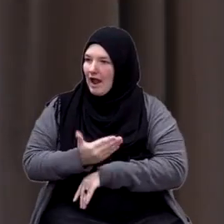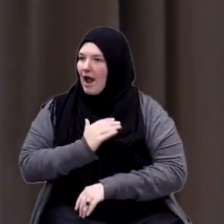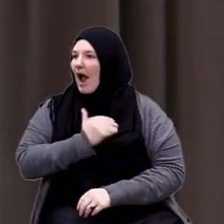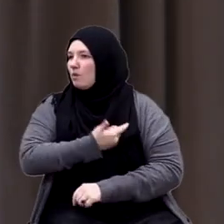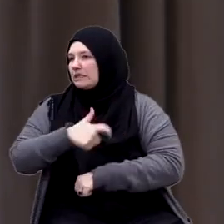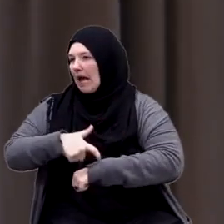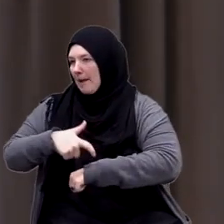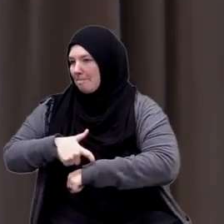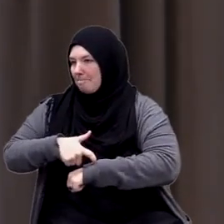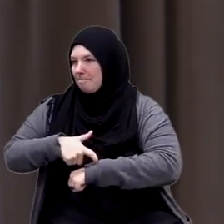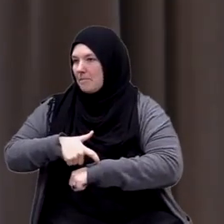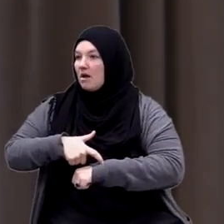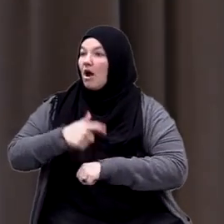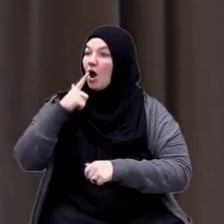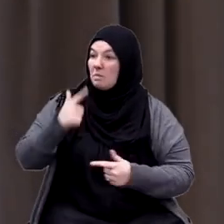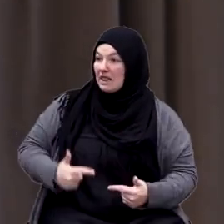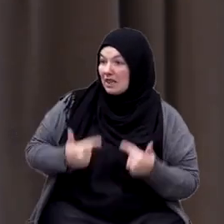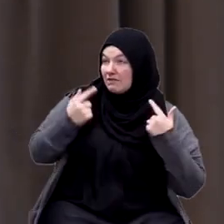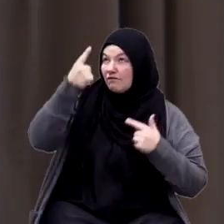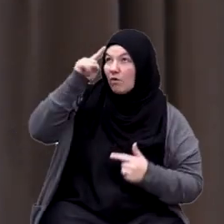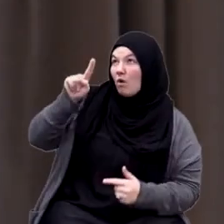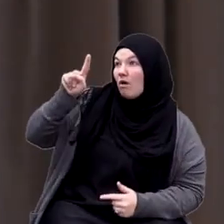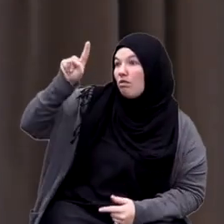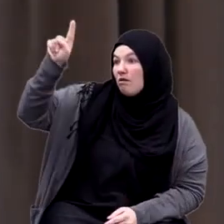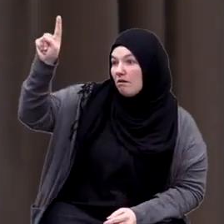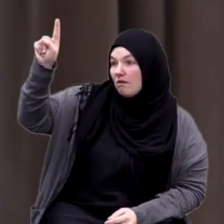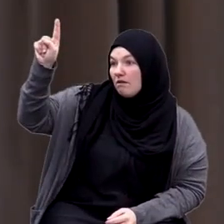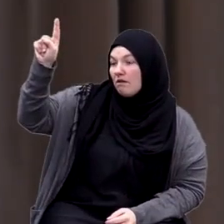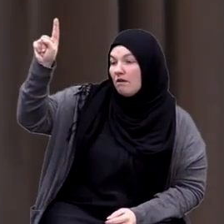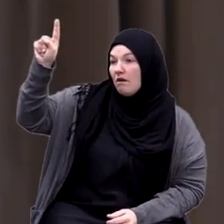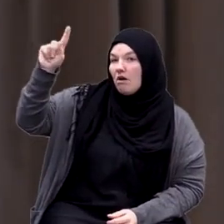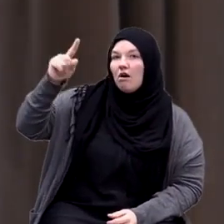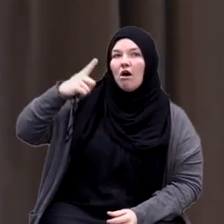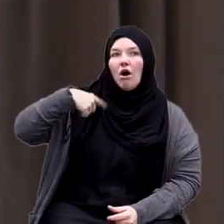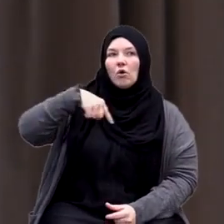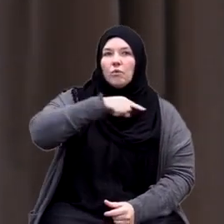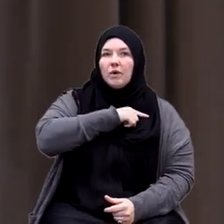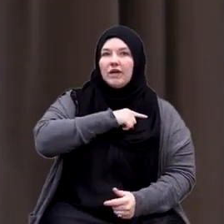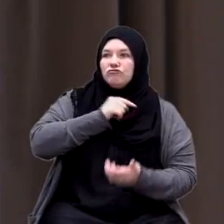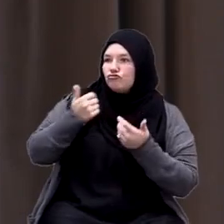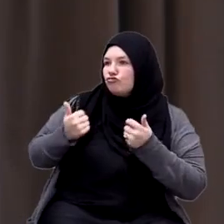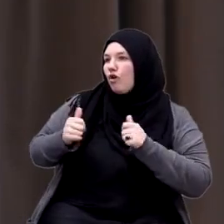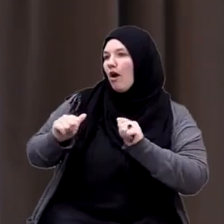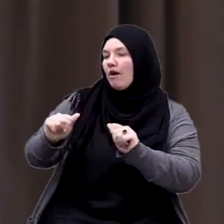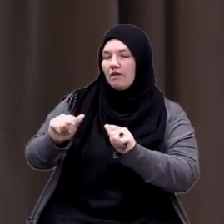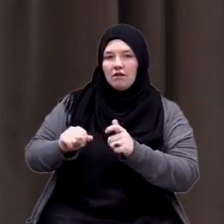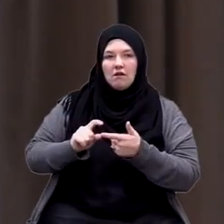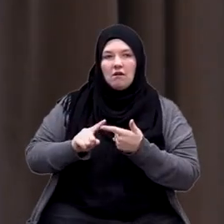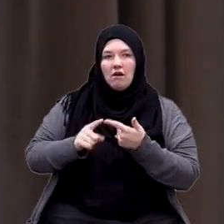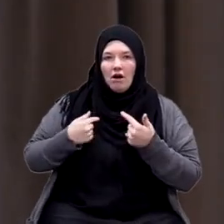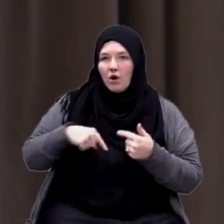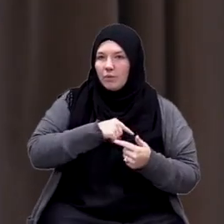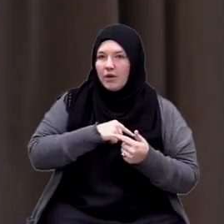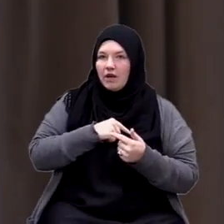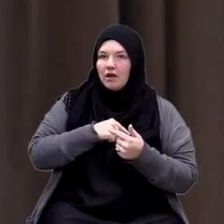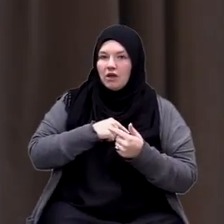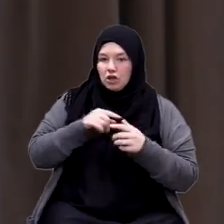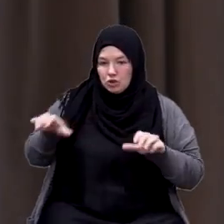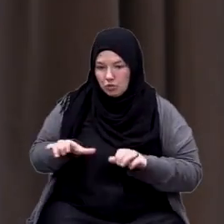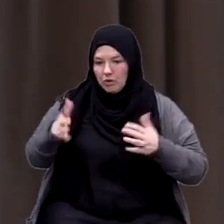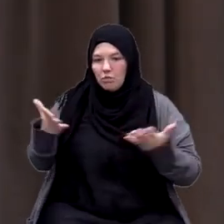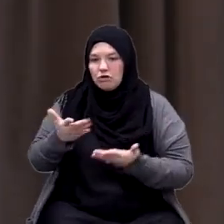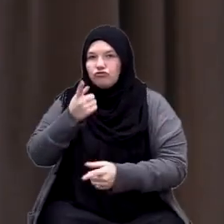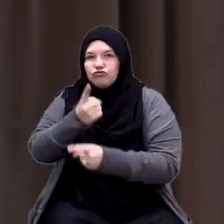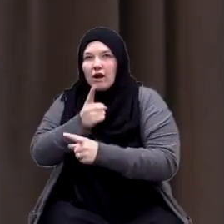living for Allah? Are we aiming at Allah? Are we journeying towards Allah?